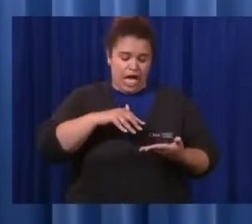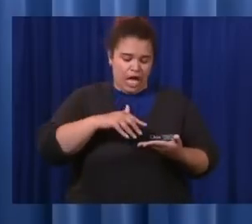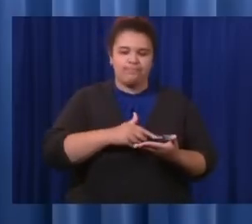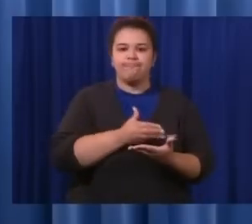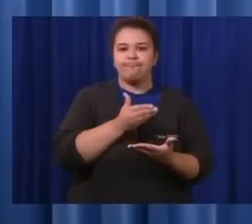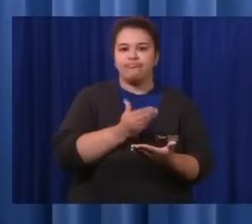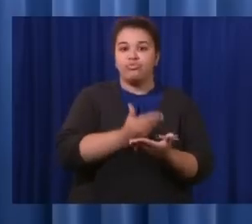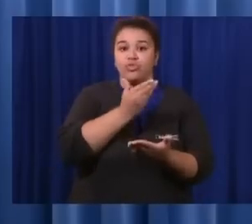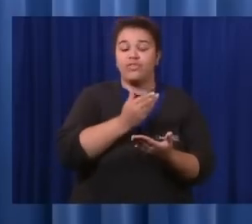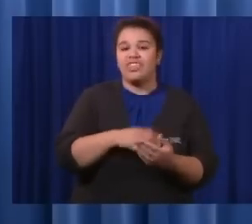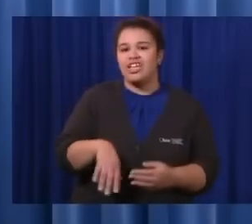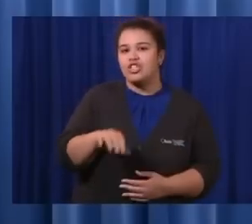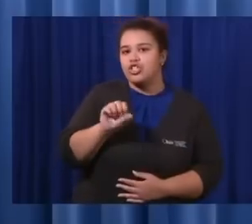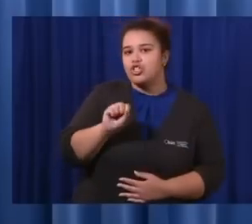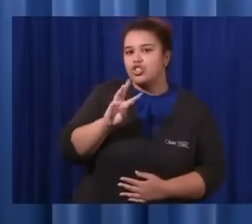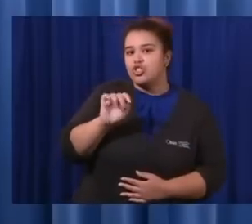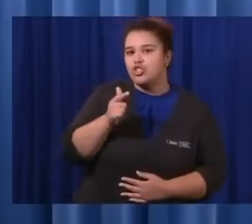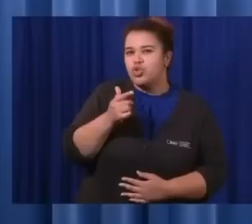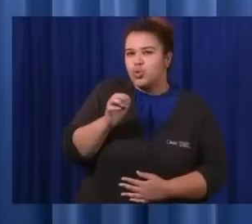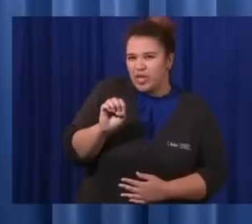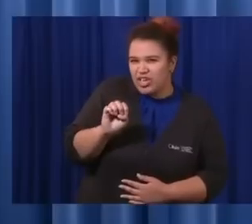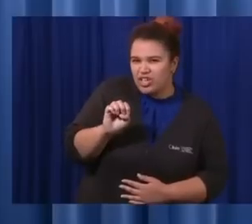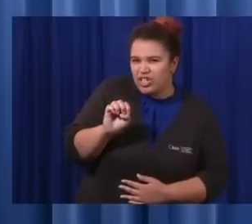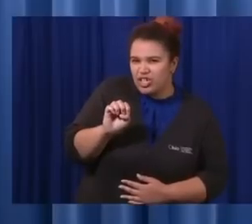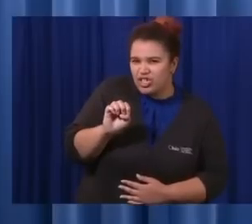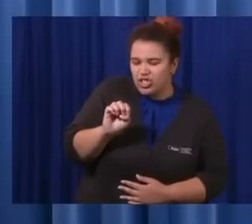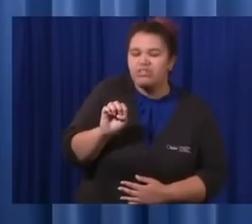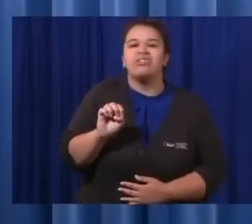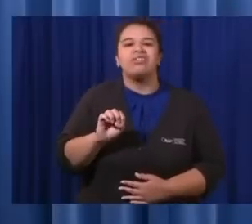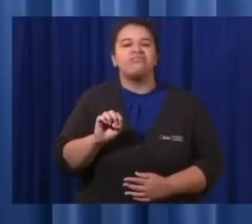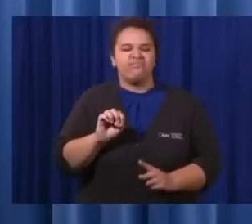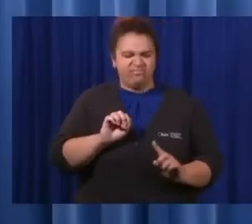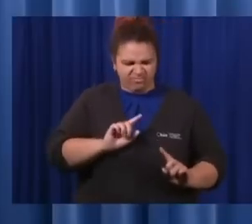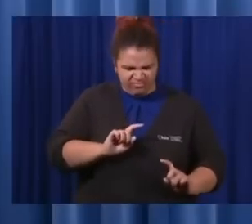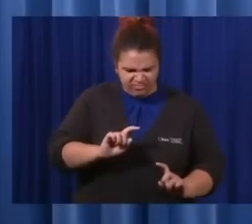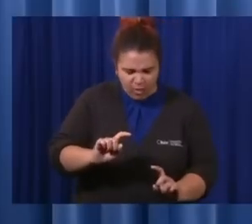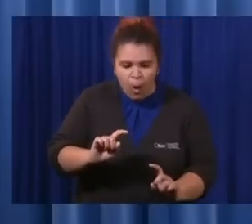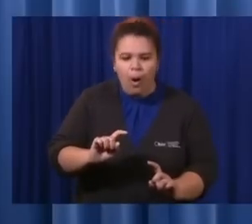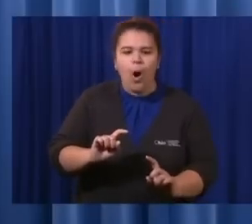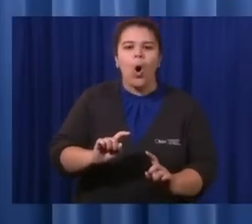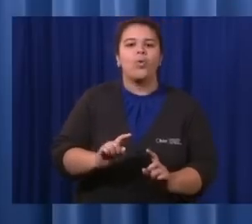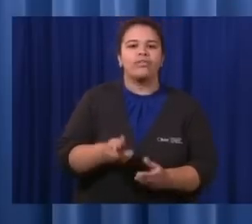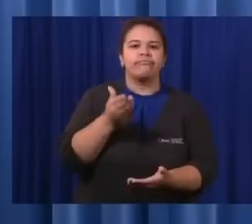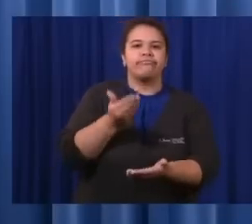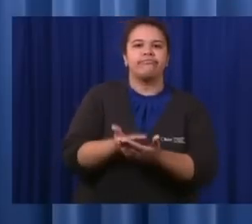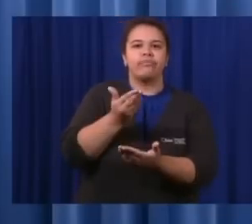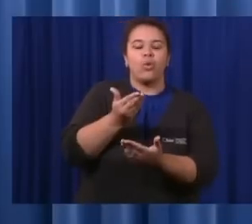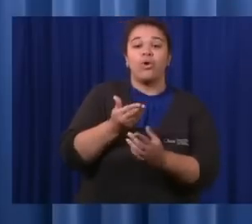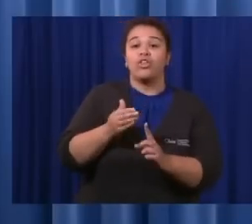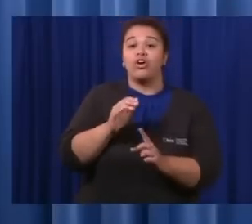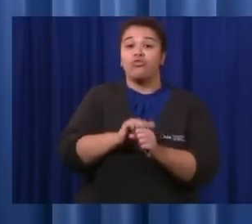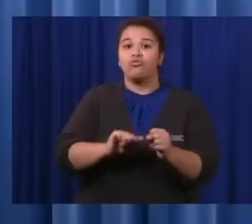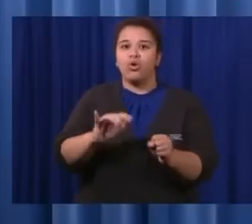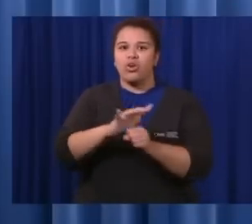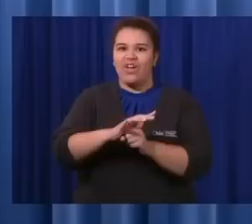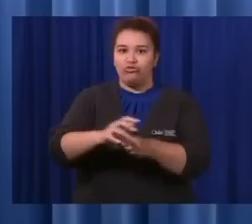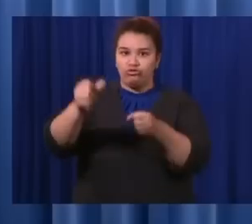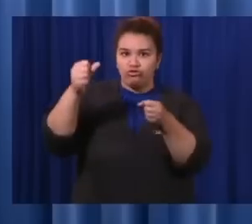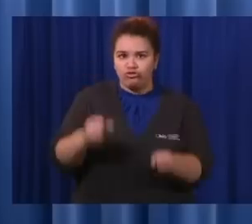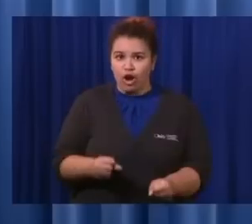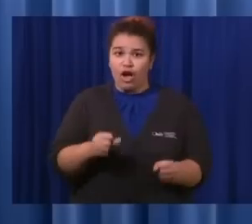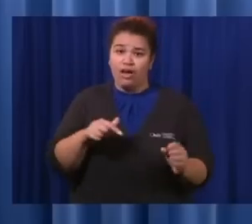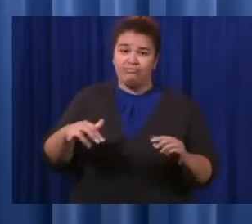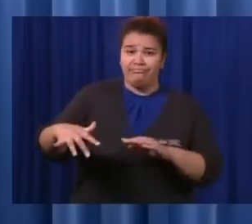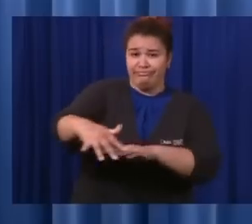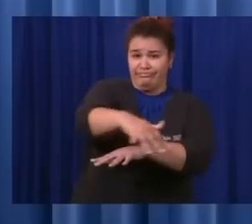sewage for coronavirus is a good indicator of the virus in the community. And we know that